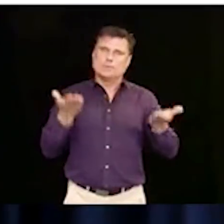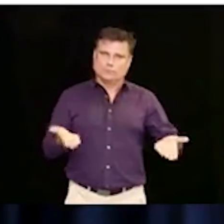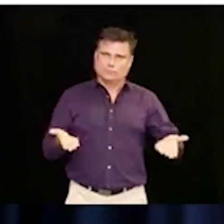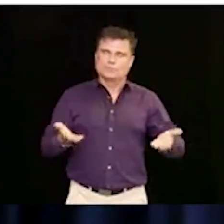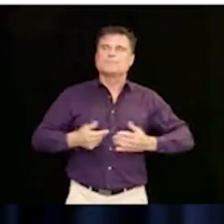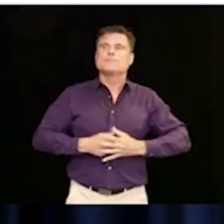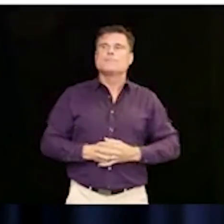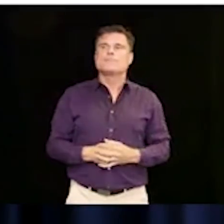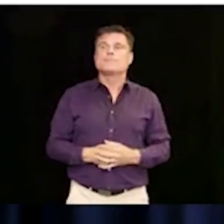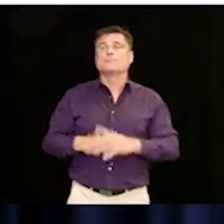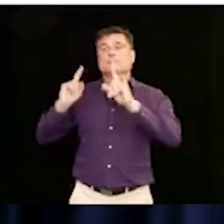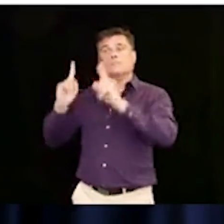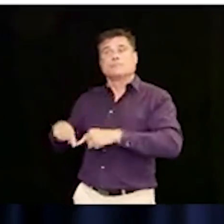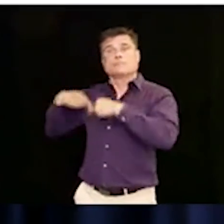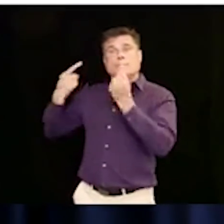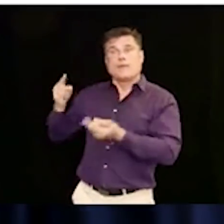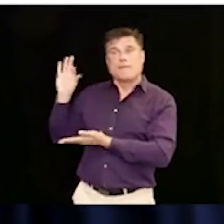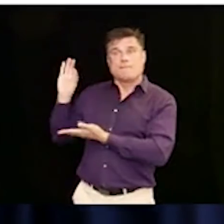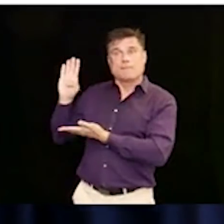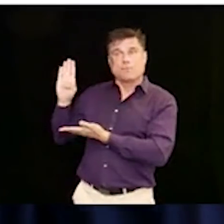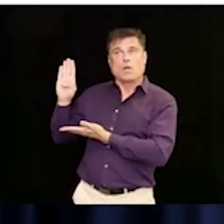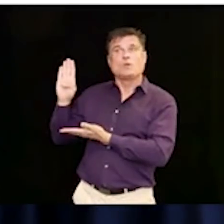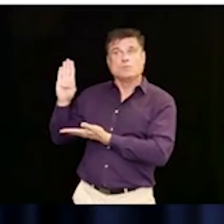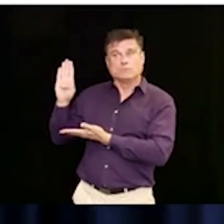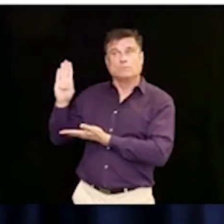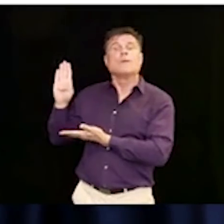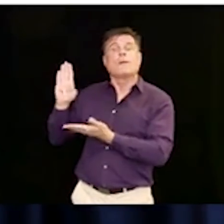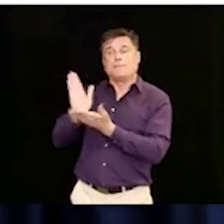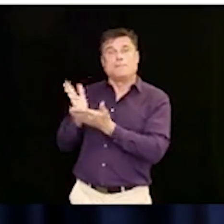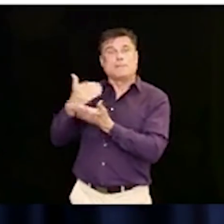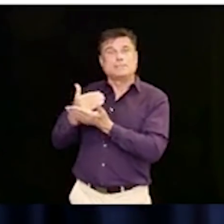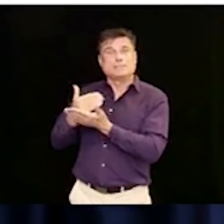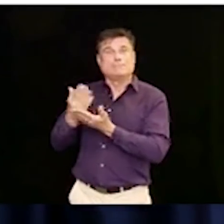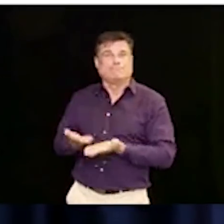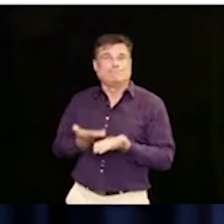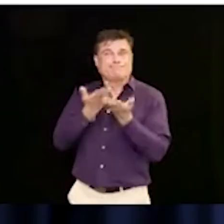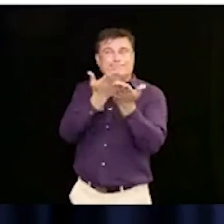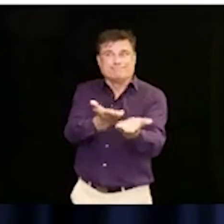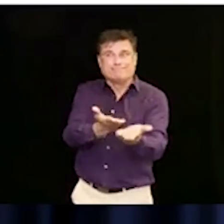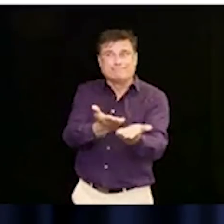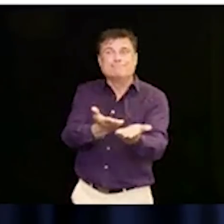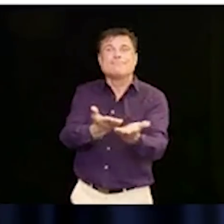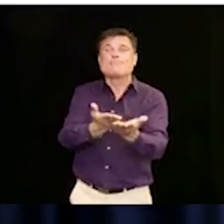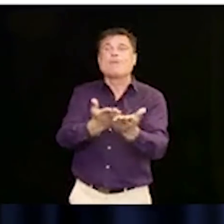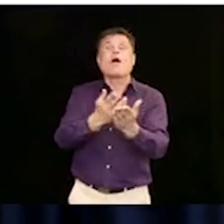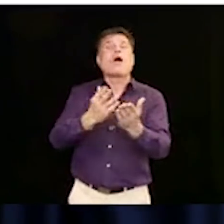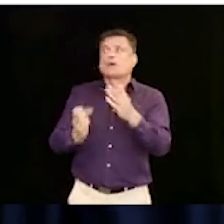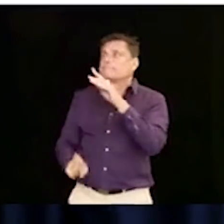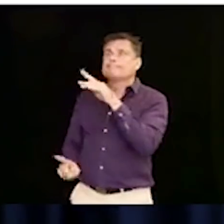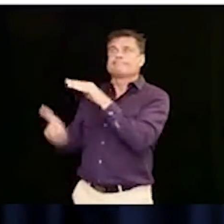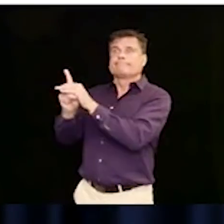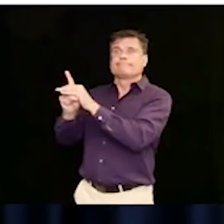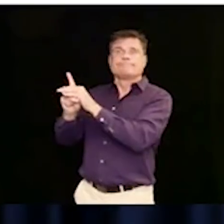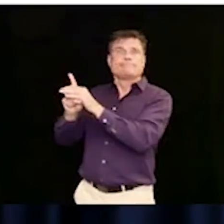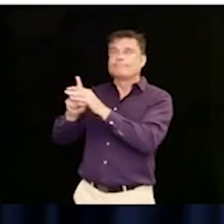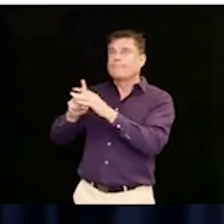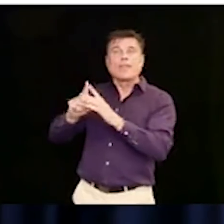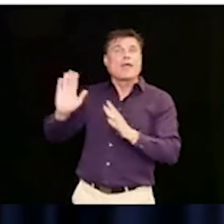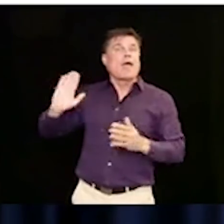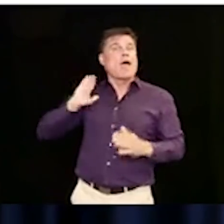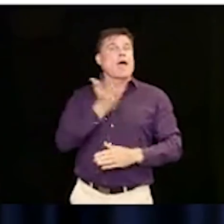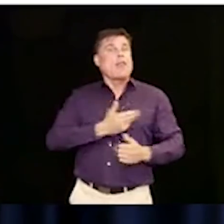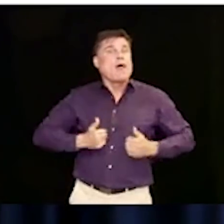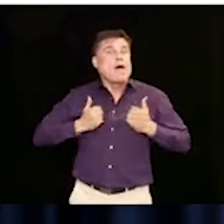Since I tabled our province's budget in February, our province, the world, and our lives have changed in